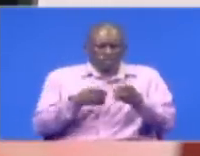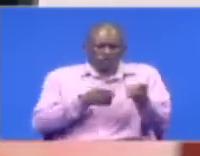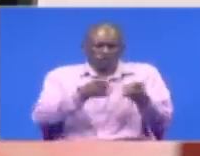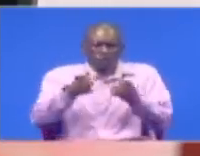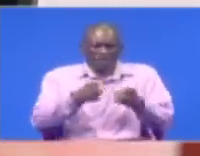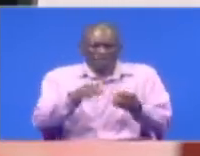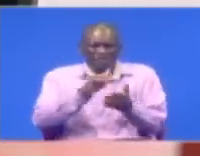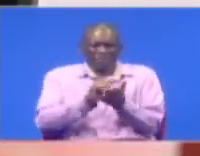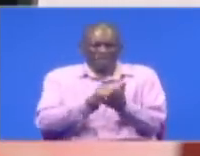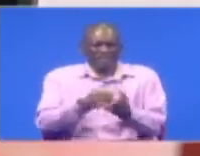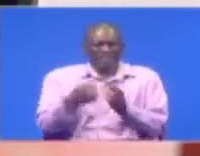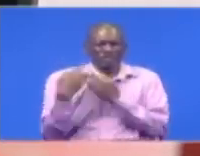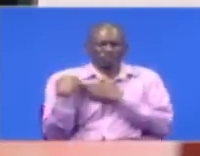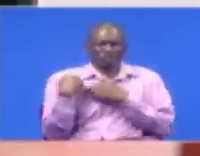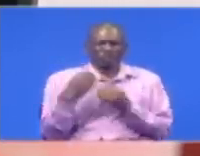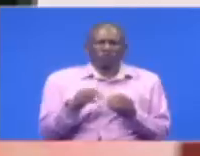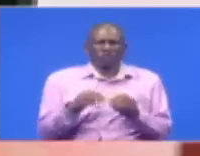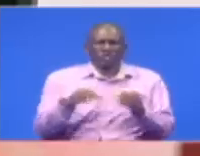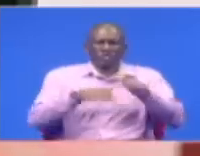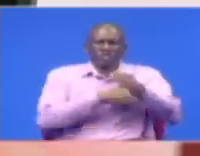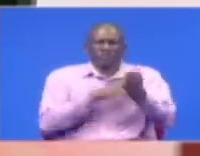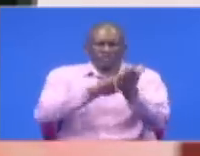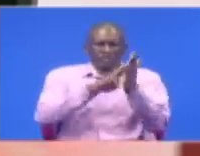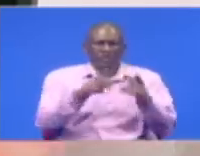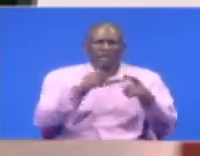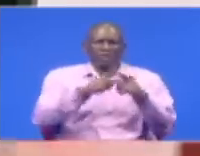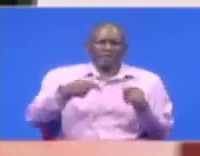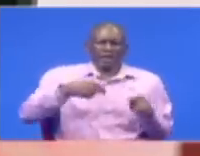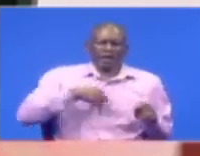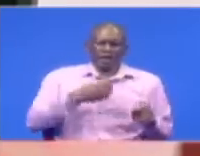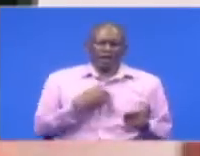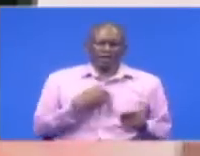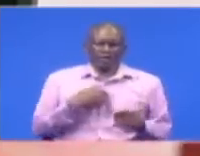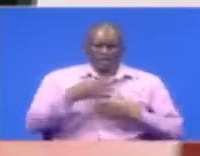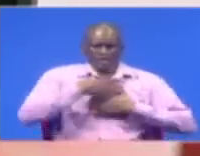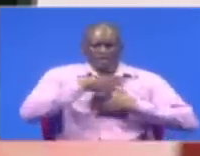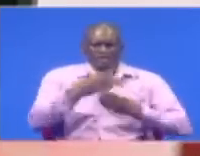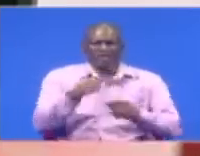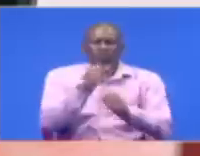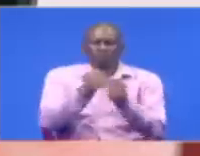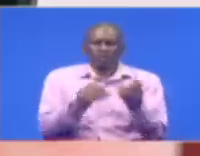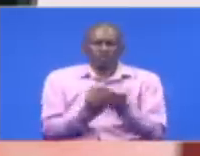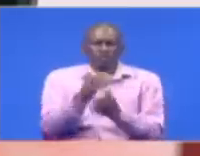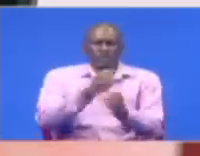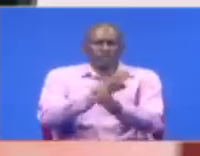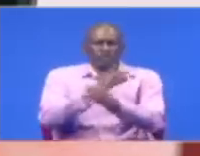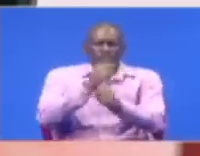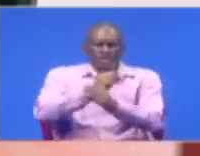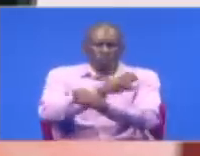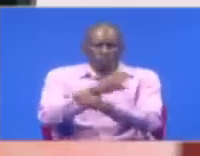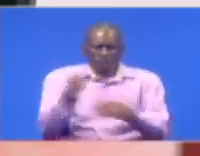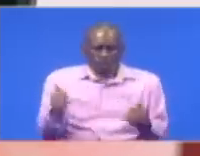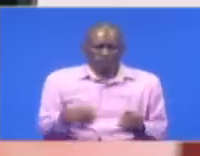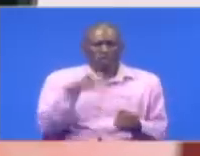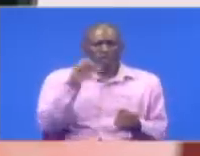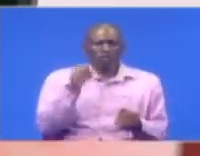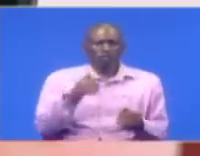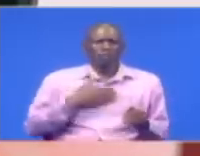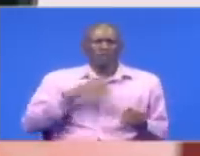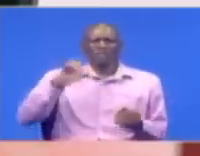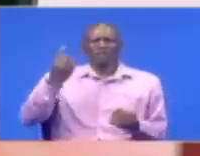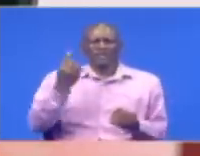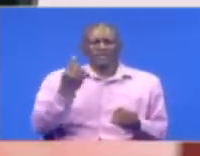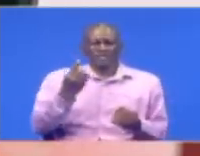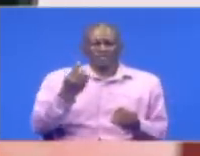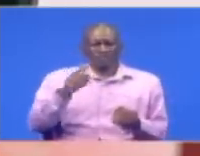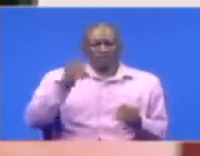that statutory duty. But I do have an interest to ensure that it's well done. So my first port of